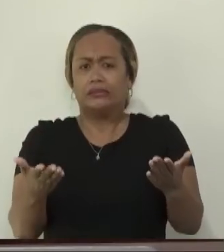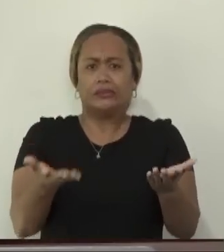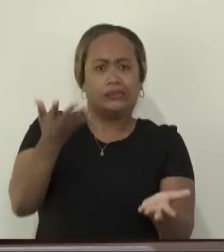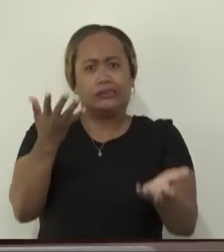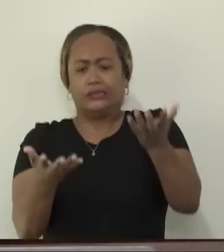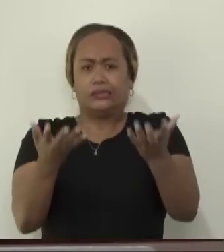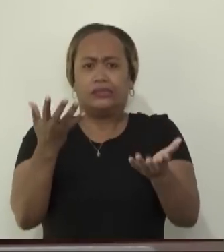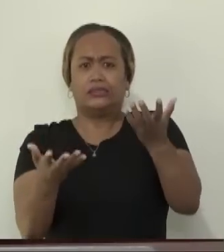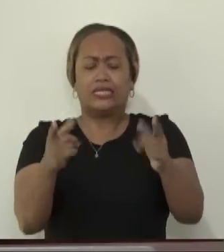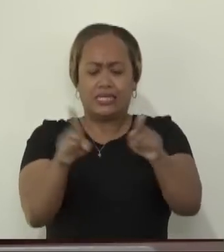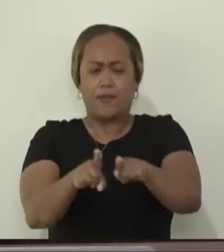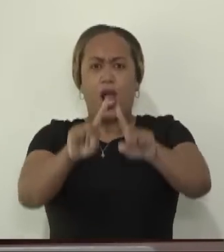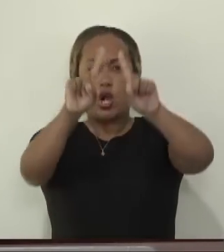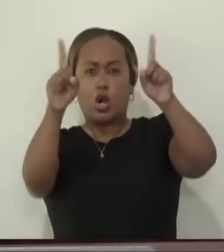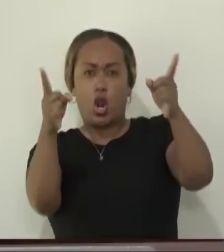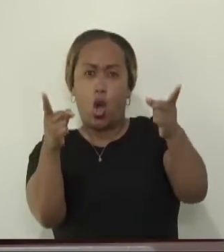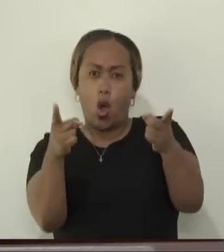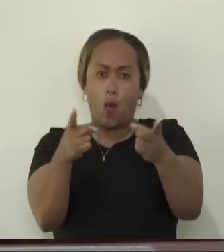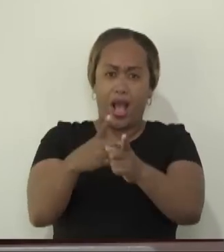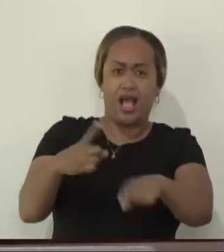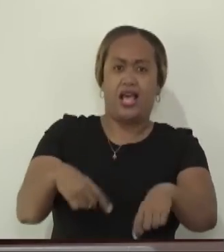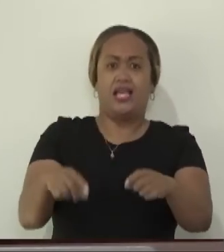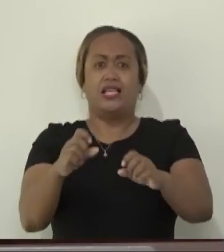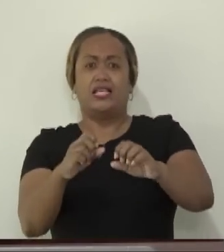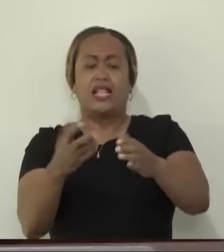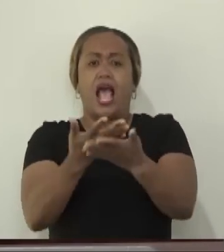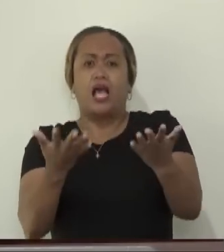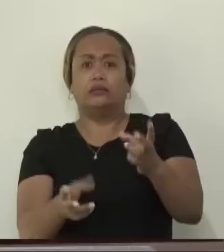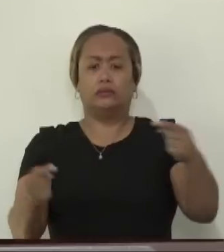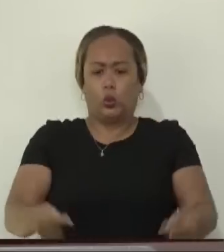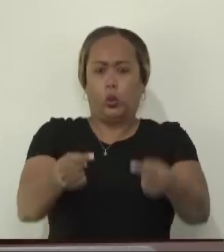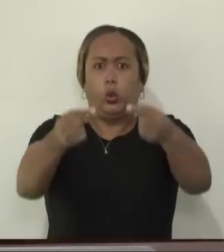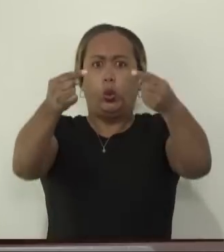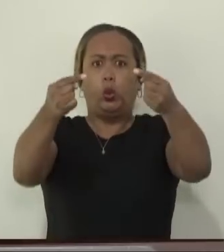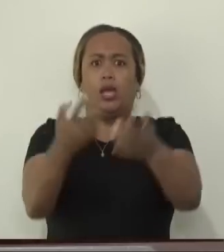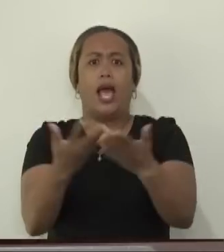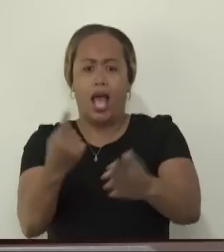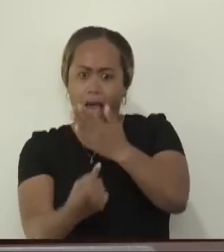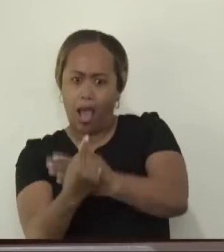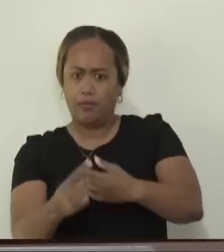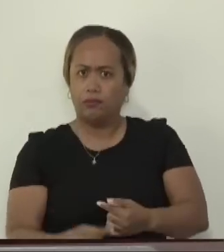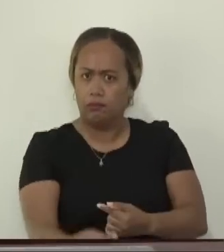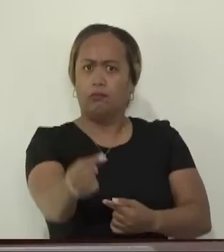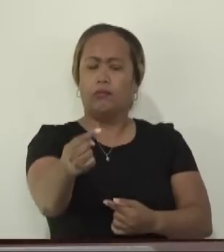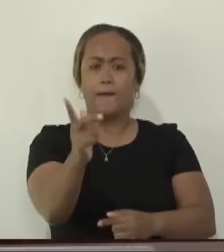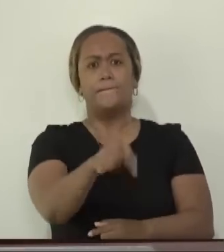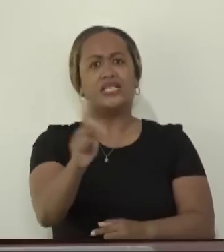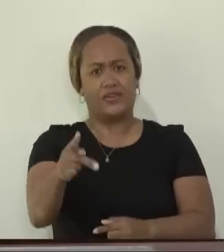uncertainty, and global geopolitical rivalry is playing out visibly in the